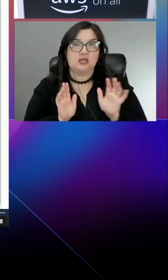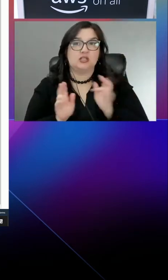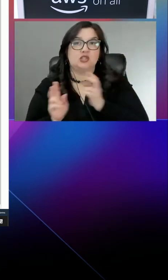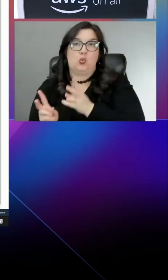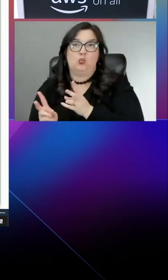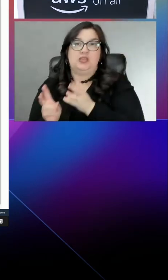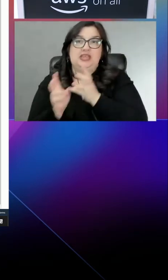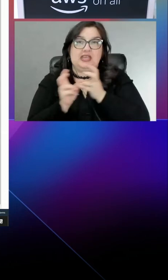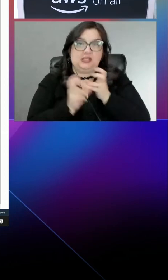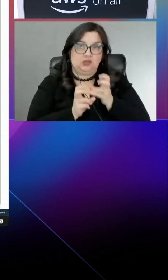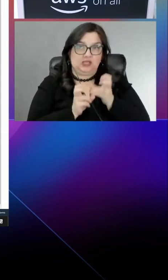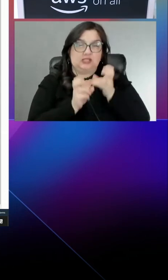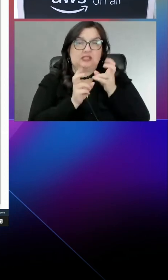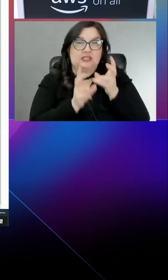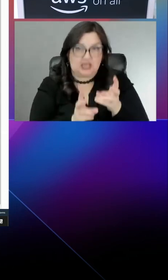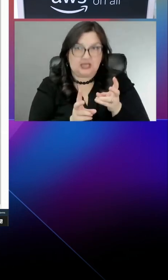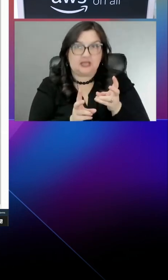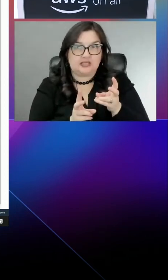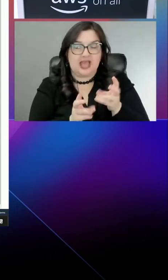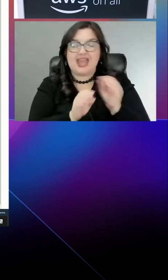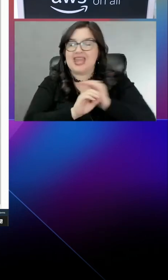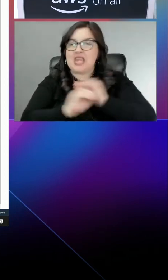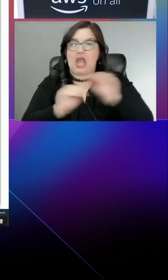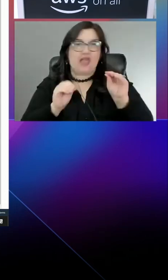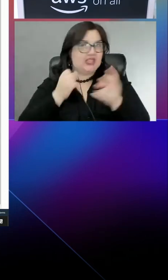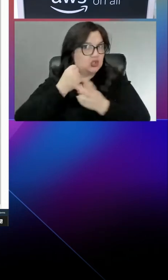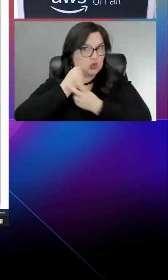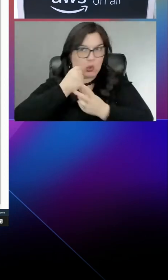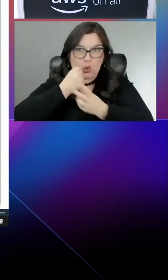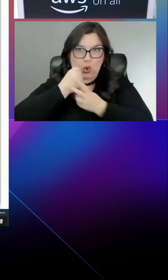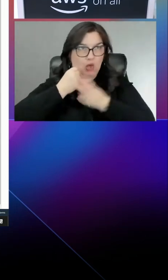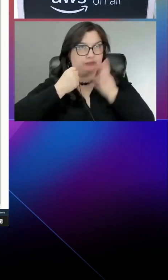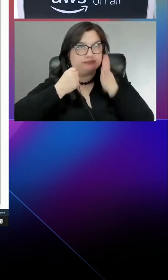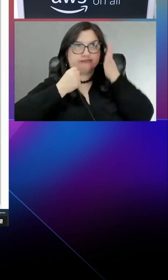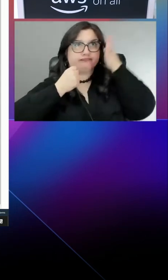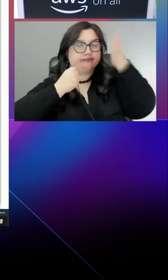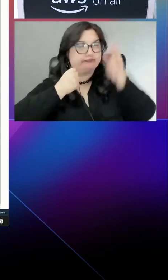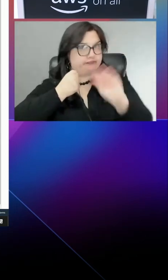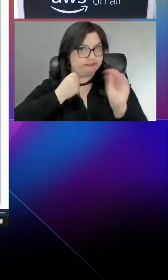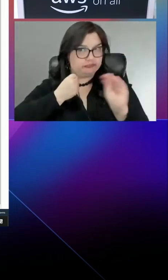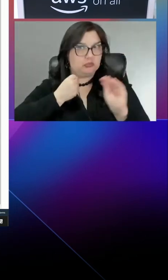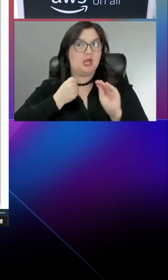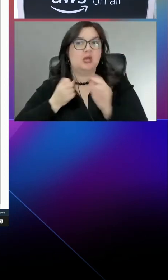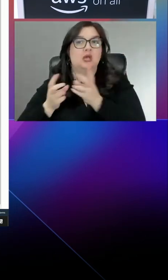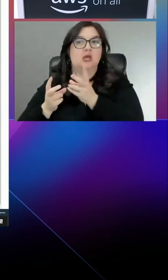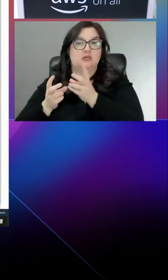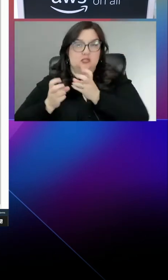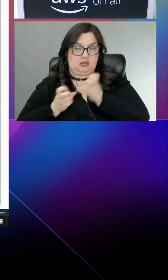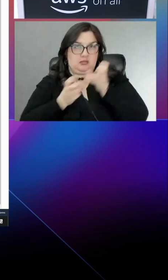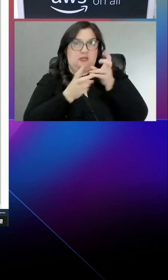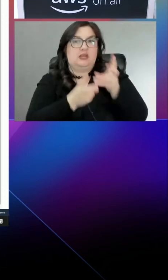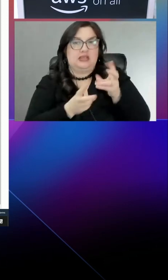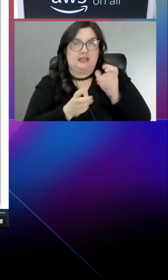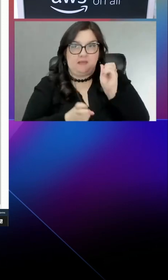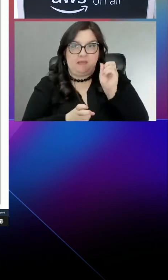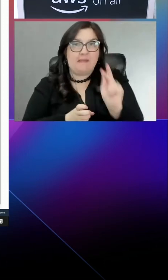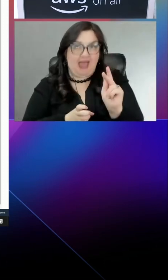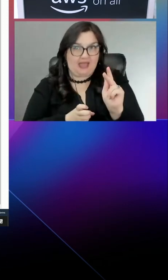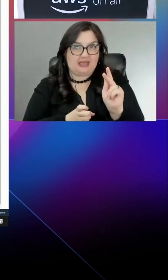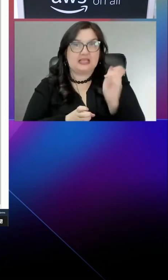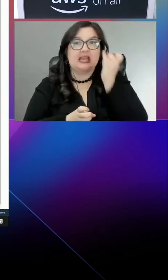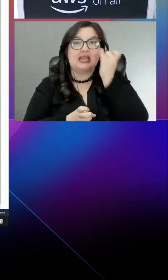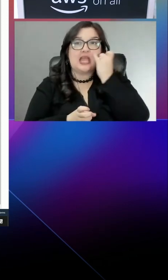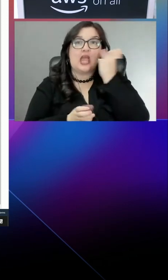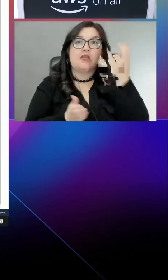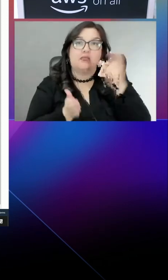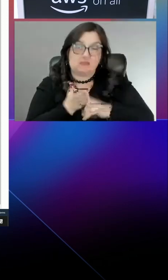you've opted in, nothing is stored. Whatever we've extracted, the data is given back to you as is. Right. If you've opted in, we still don't store